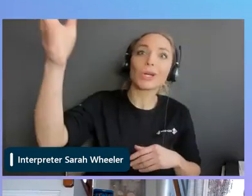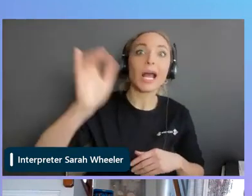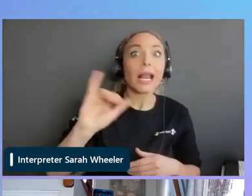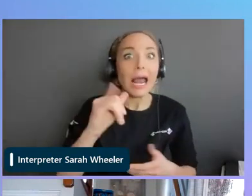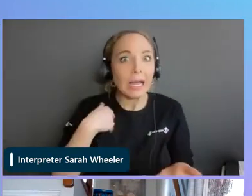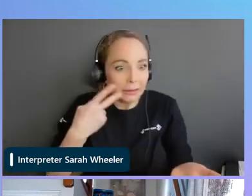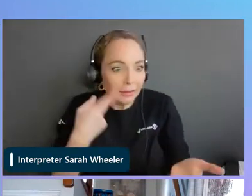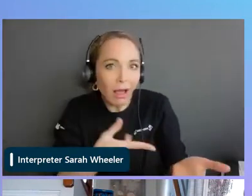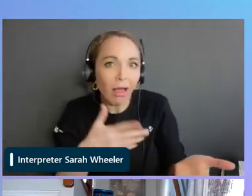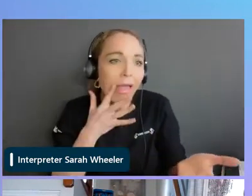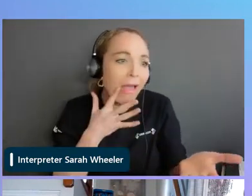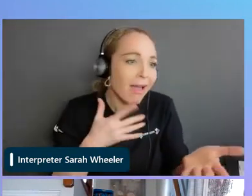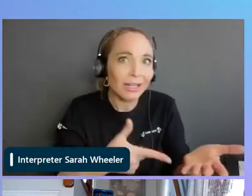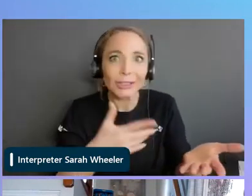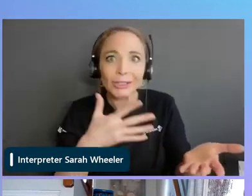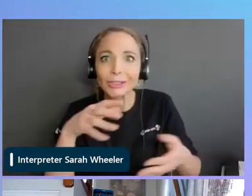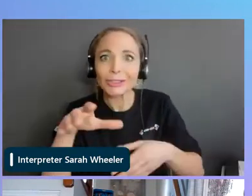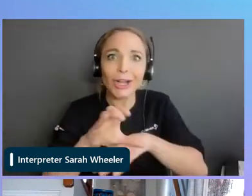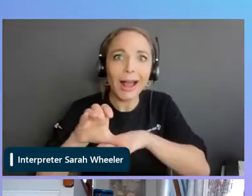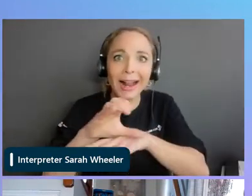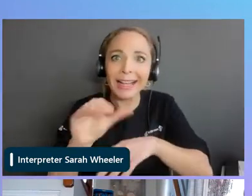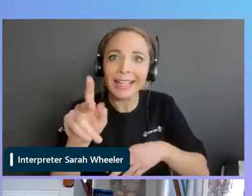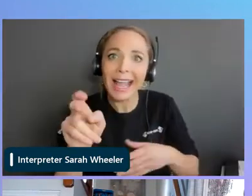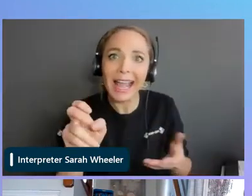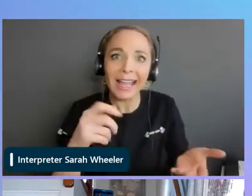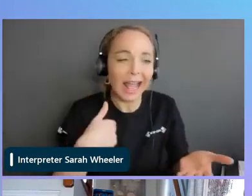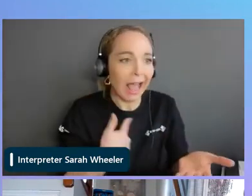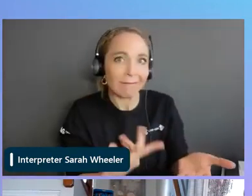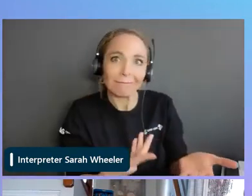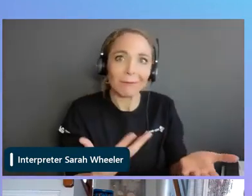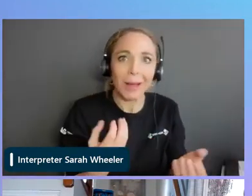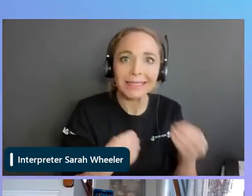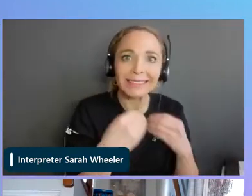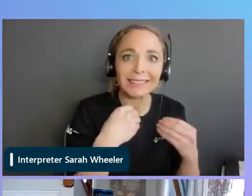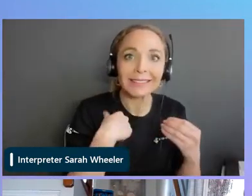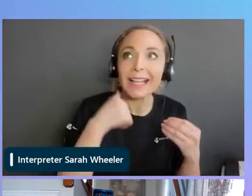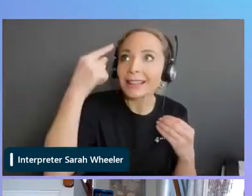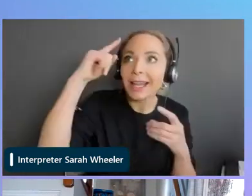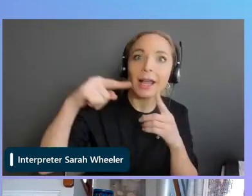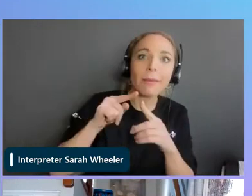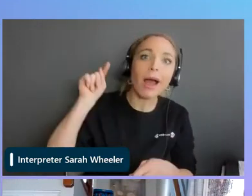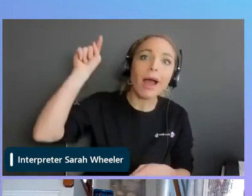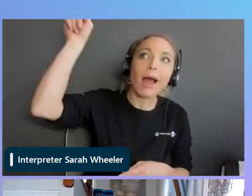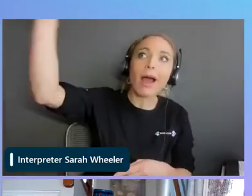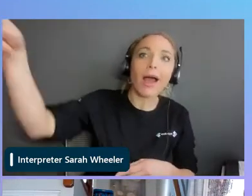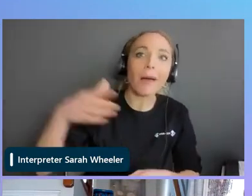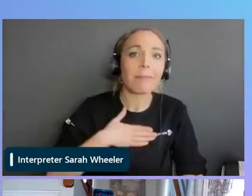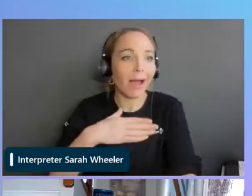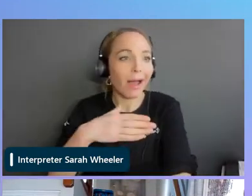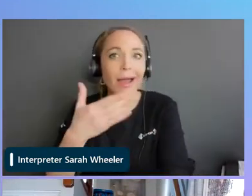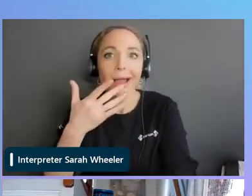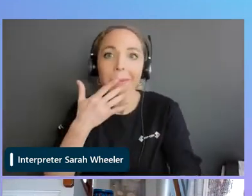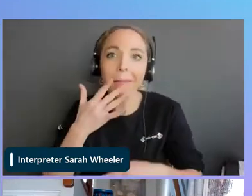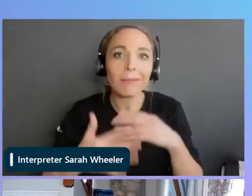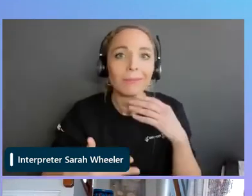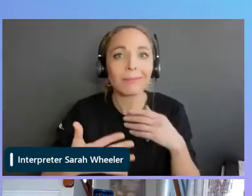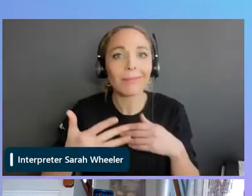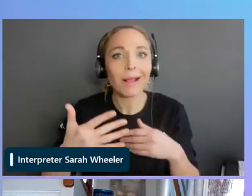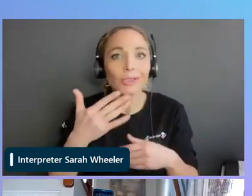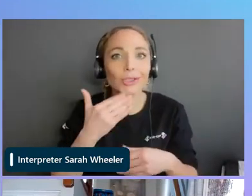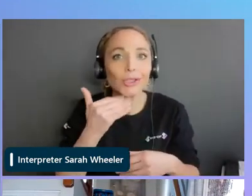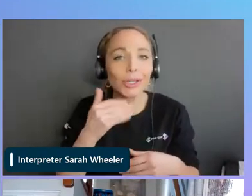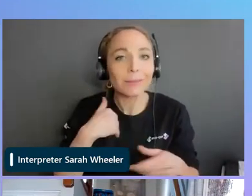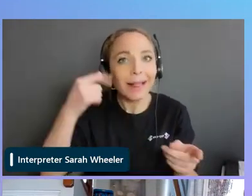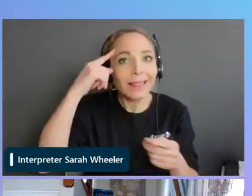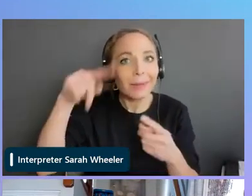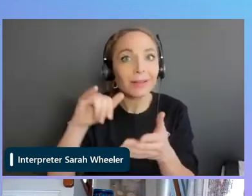right now, and not think a lot about future Dave's blood sugar. Now, companies do this as well, right? It gets really hard to think further out than